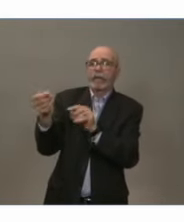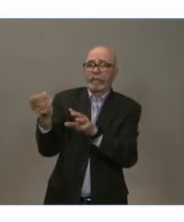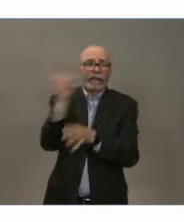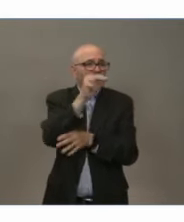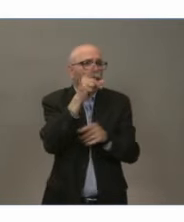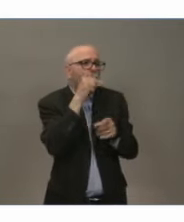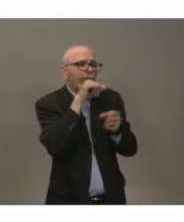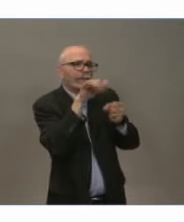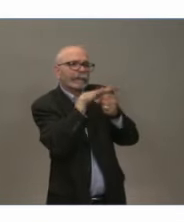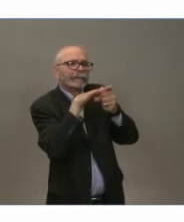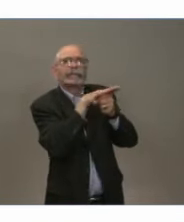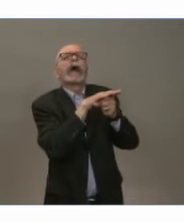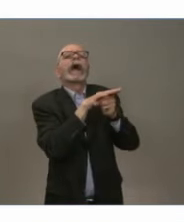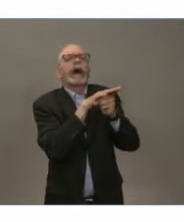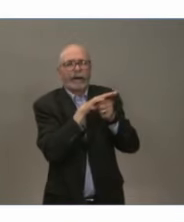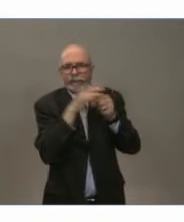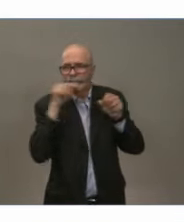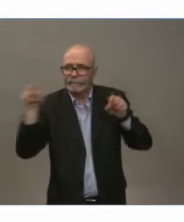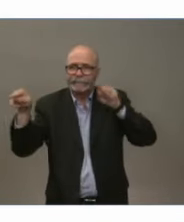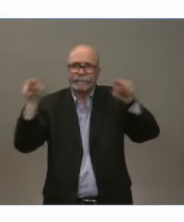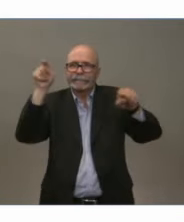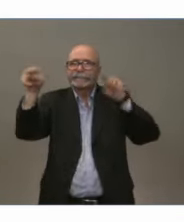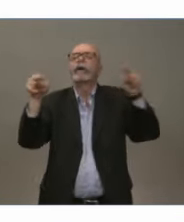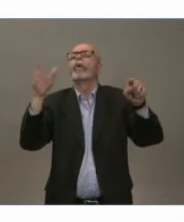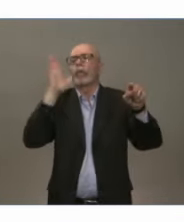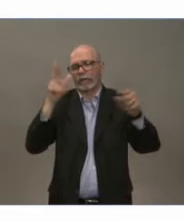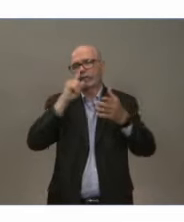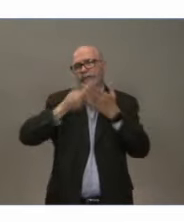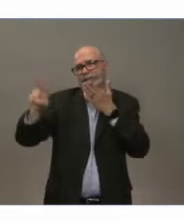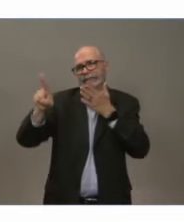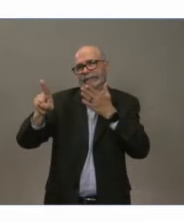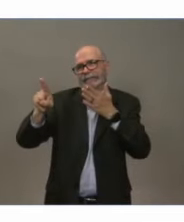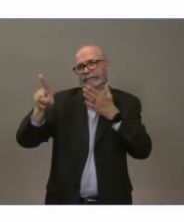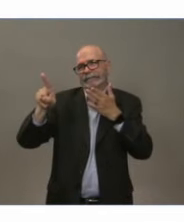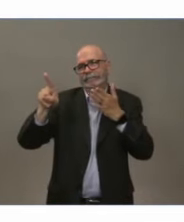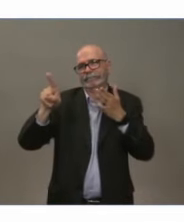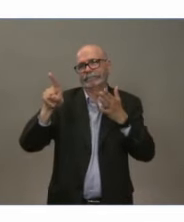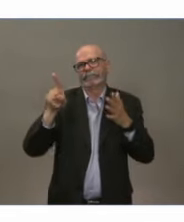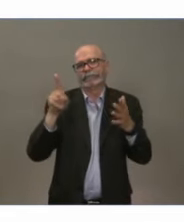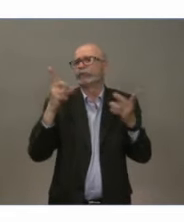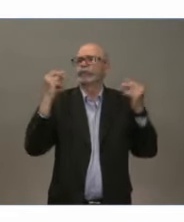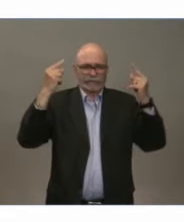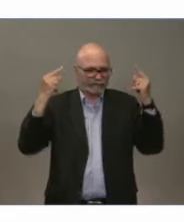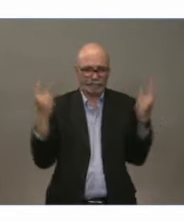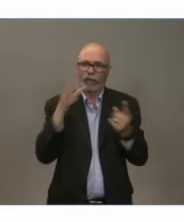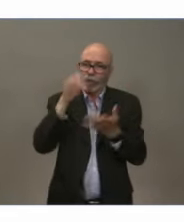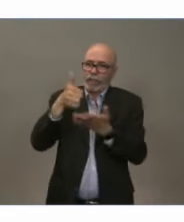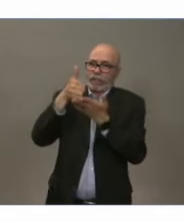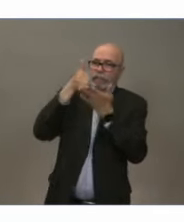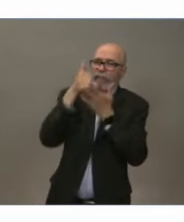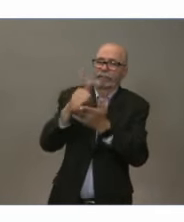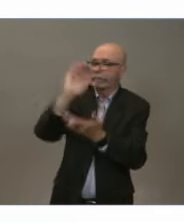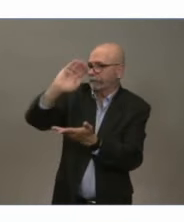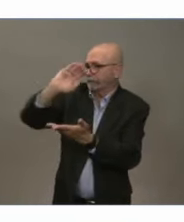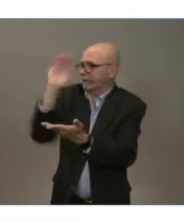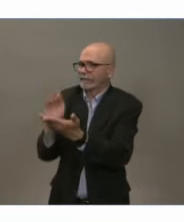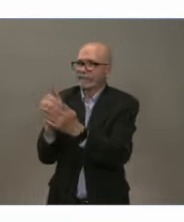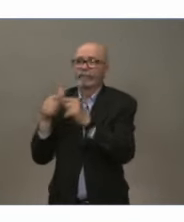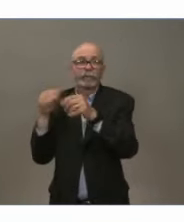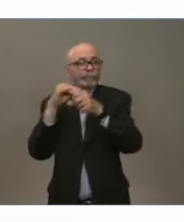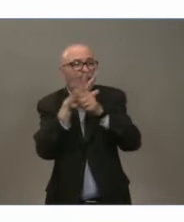infected with COVID-19 and putting the steps around to minimize them spreading it to others.